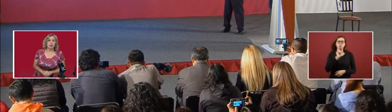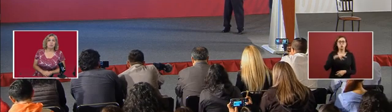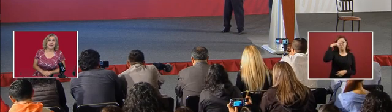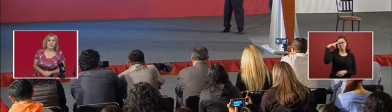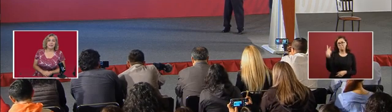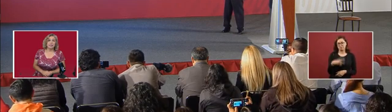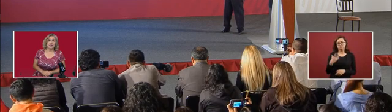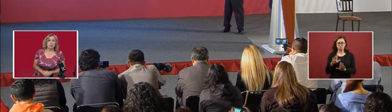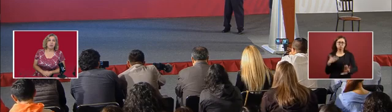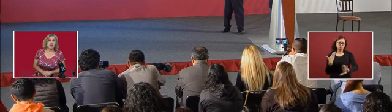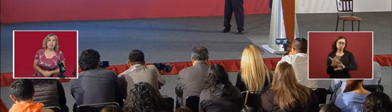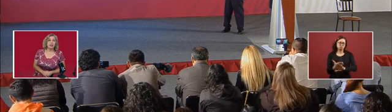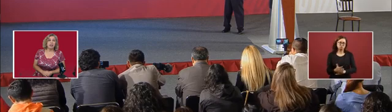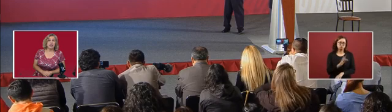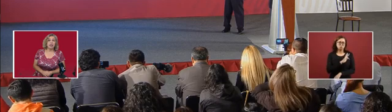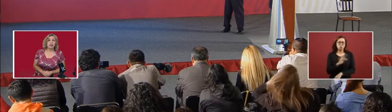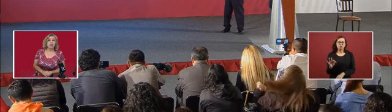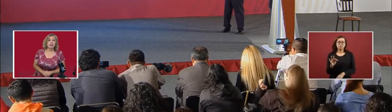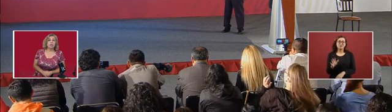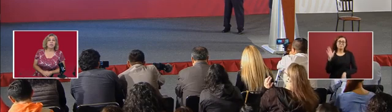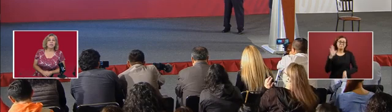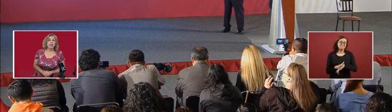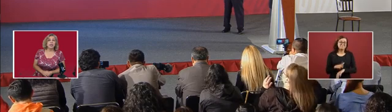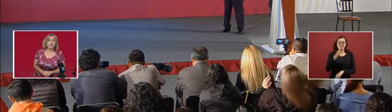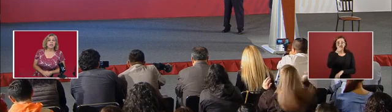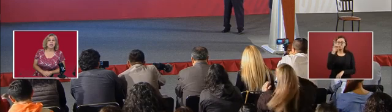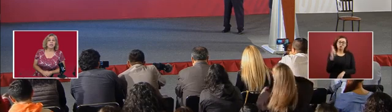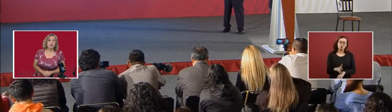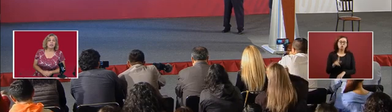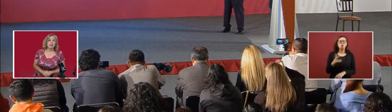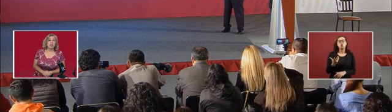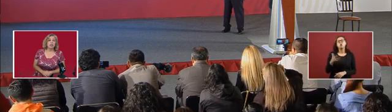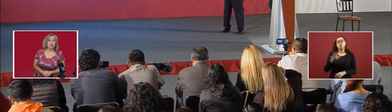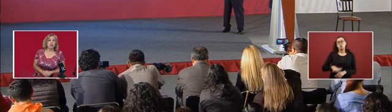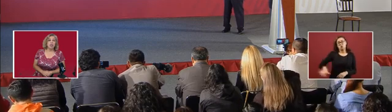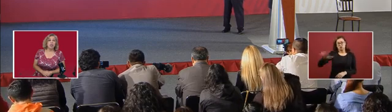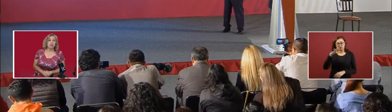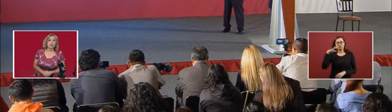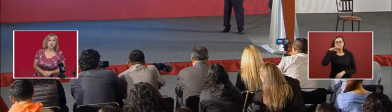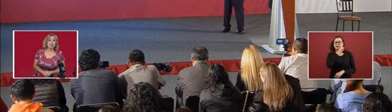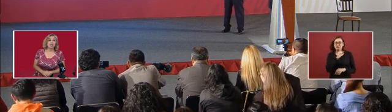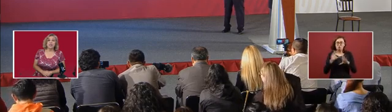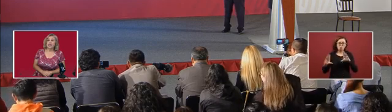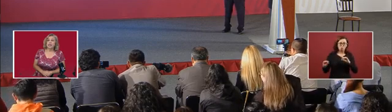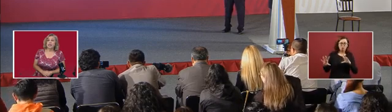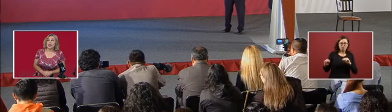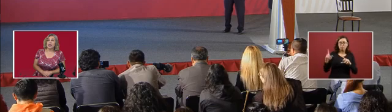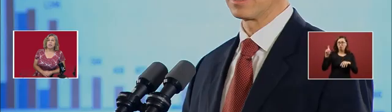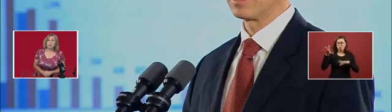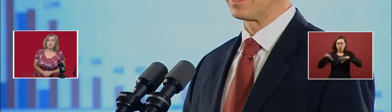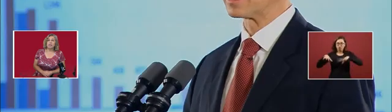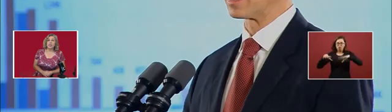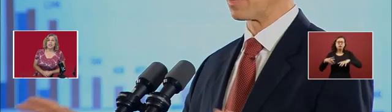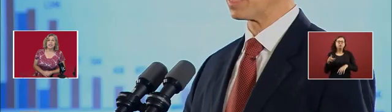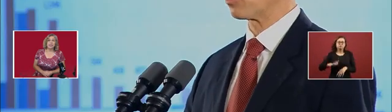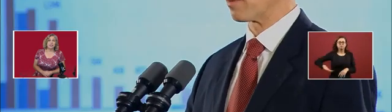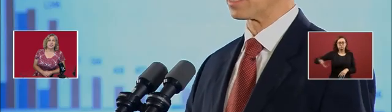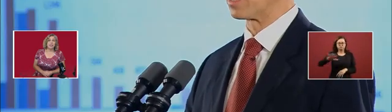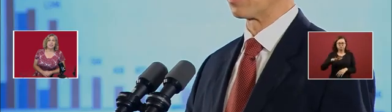and I want to transmit a message regarding prevention. Effectively, the dengue is an